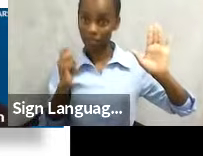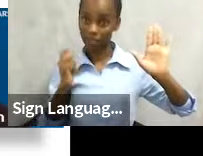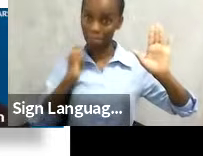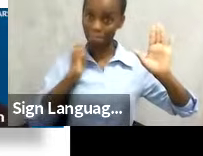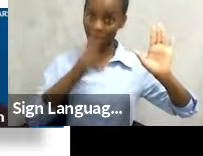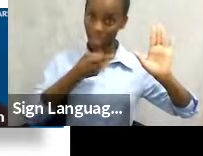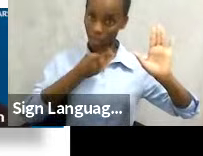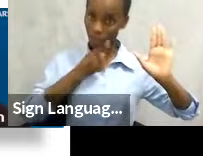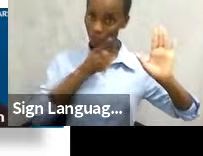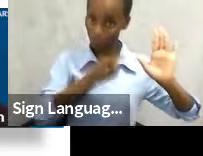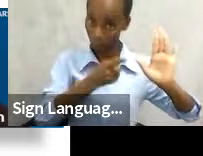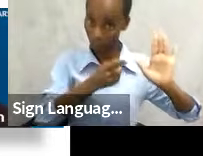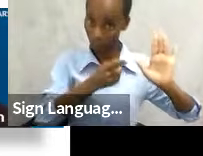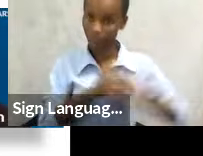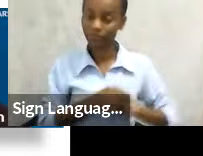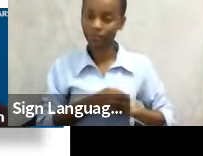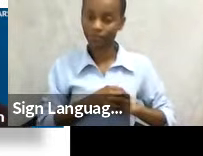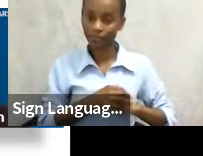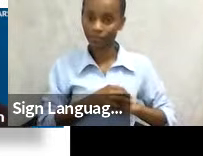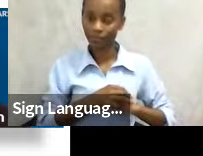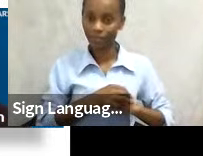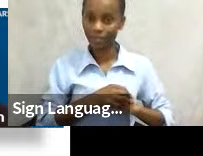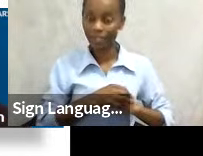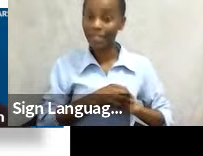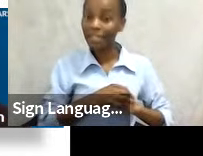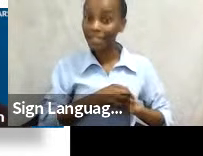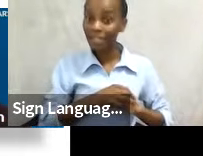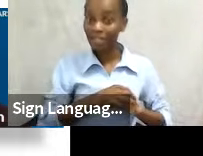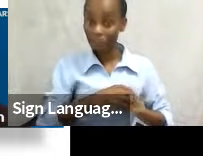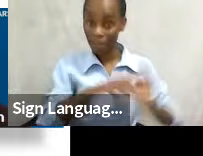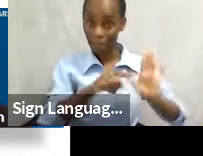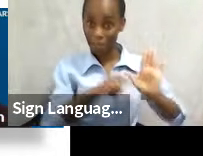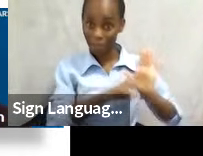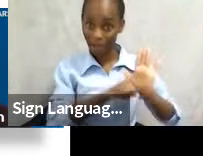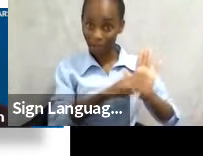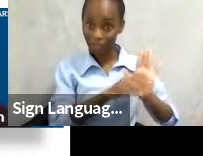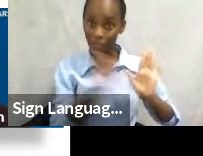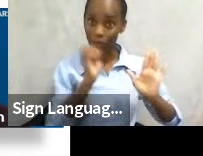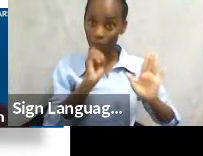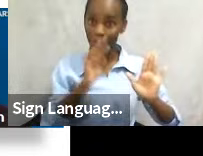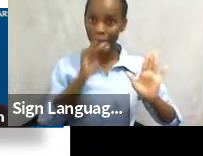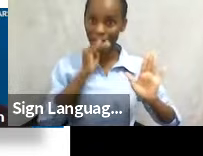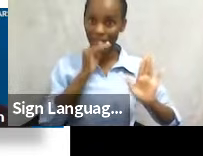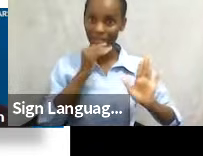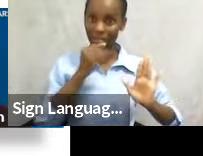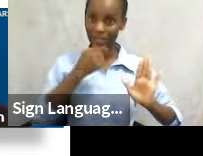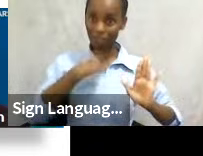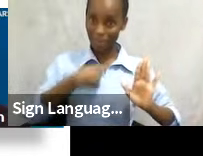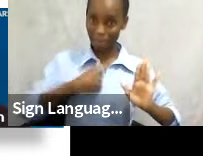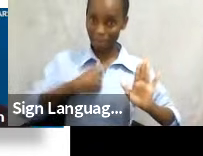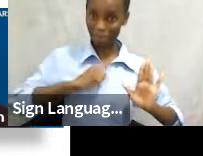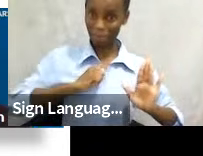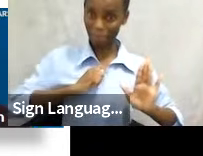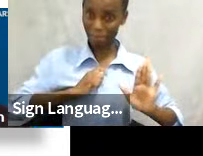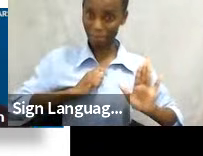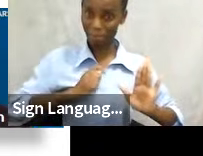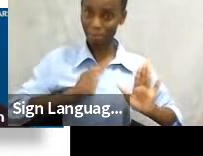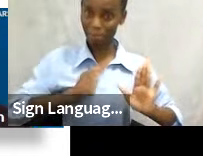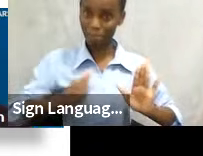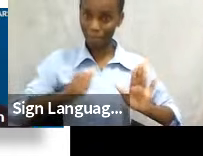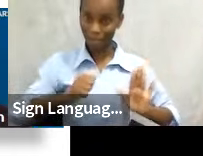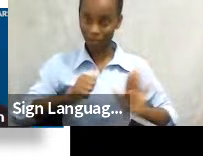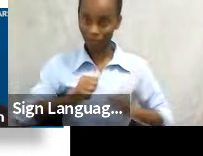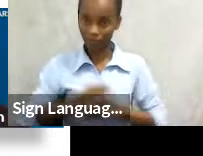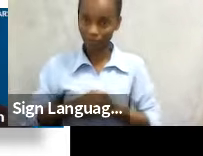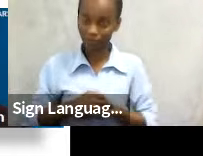front of it, it means you owe us money. And the reason why I'm stressing this point, we do often get this question asked